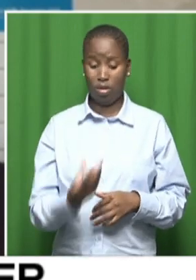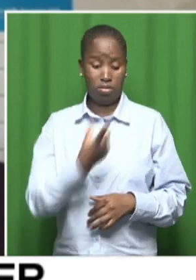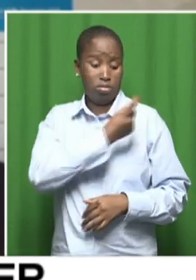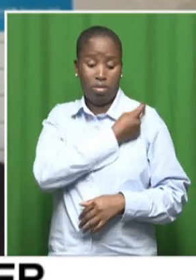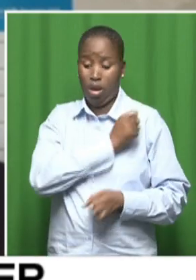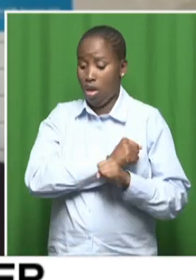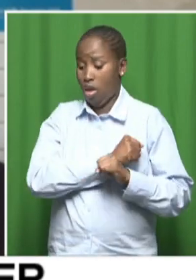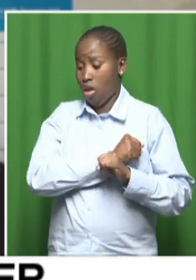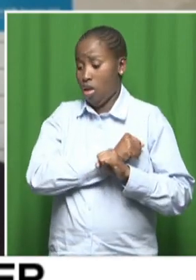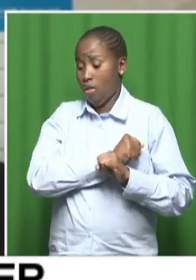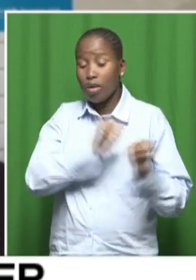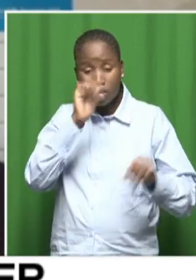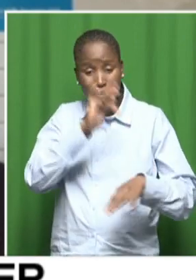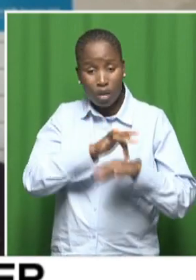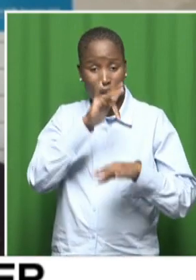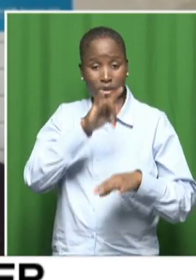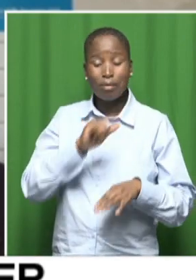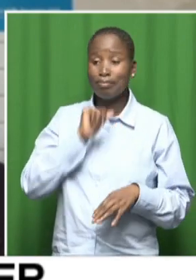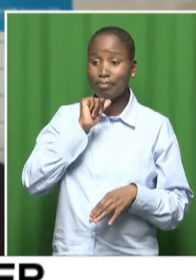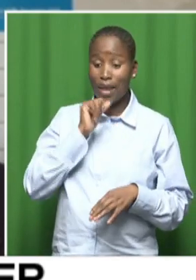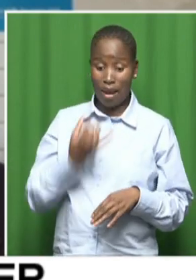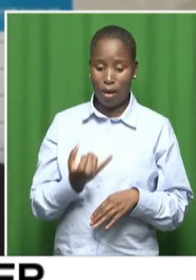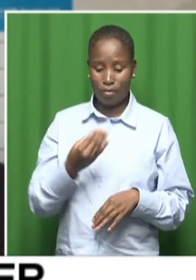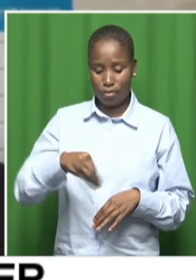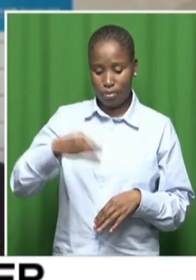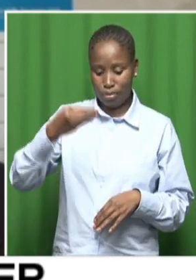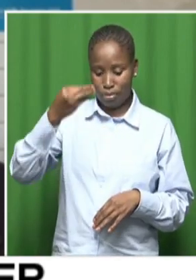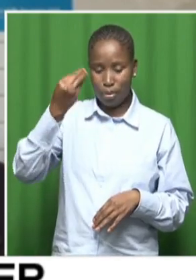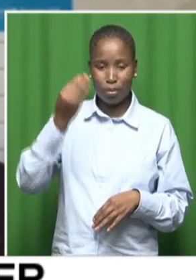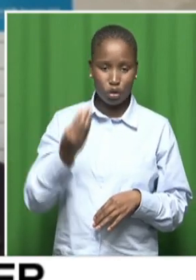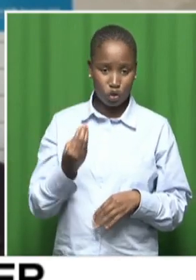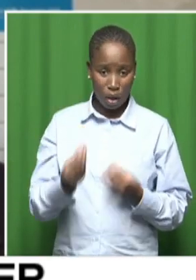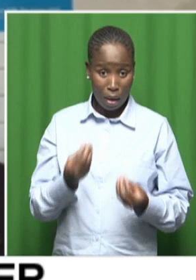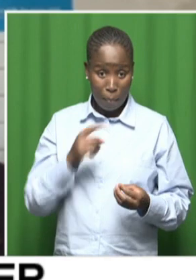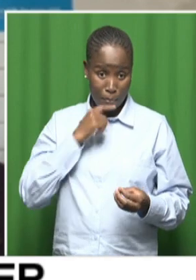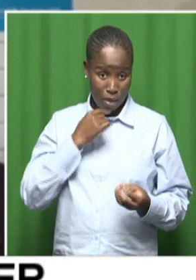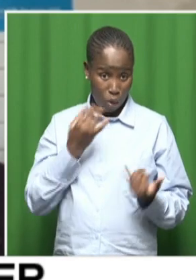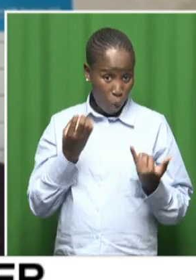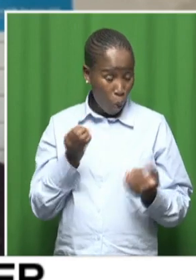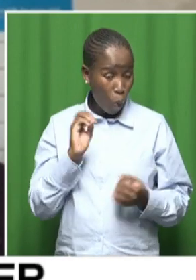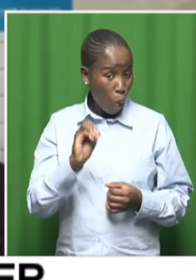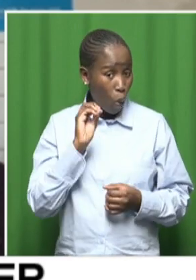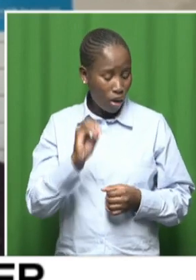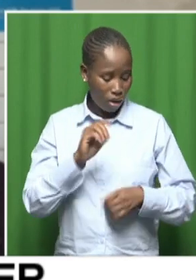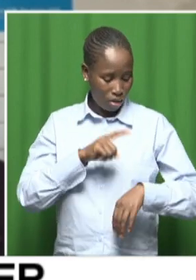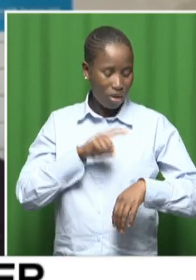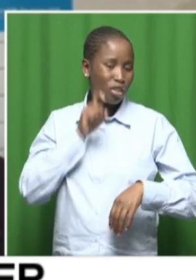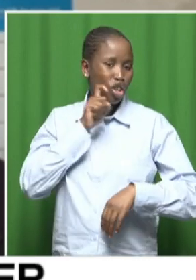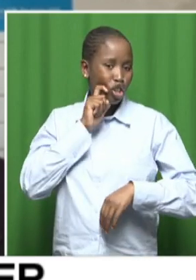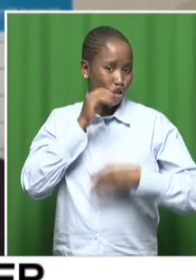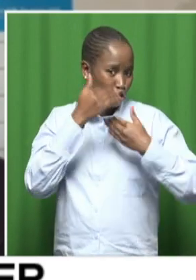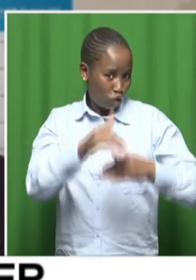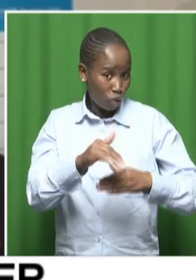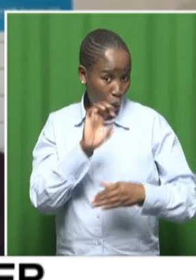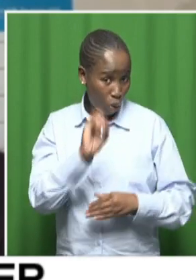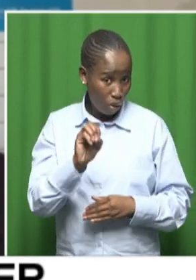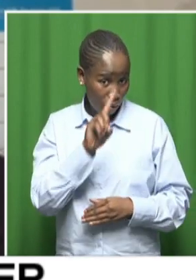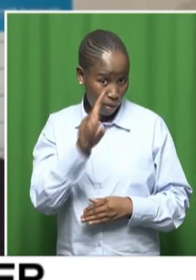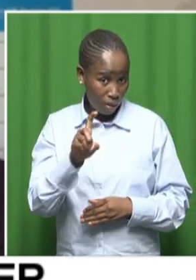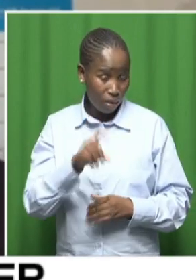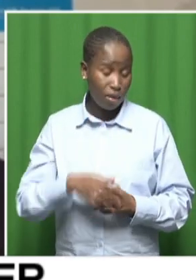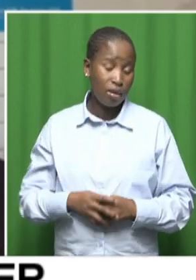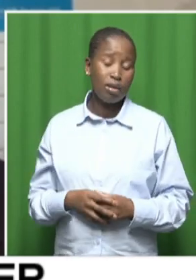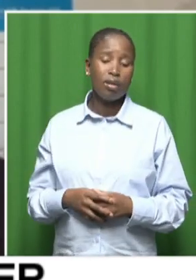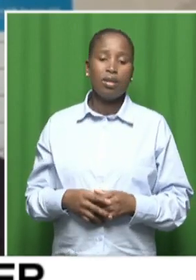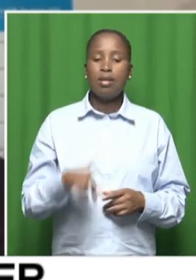now whatever age they are. Is there an age limit, a time frame? No, there isn't. That's a really important